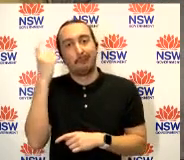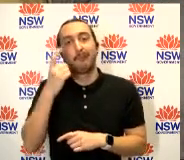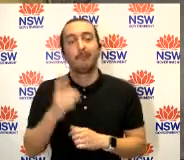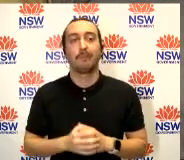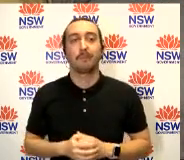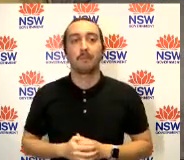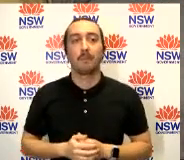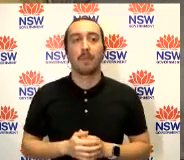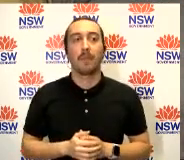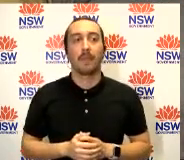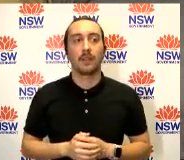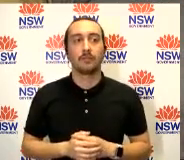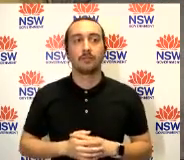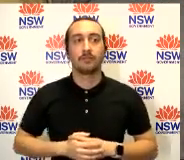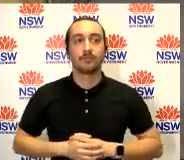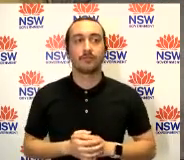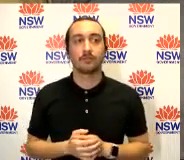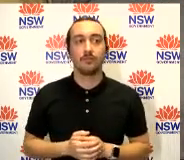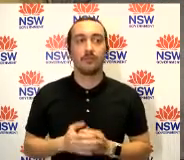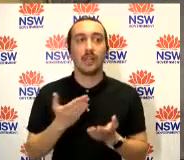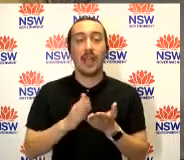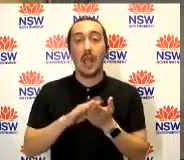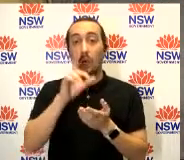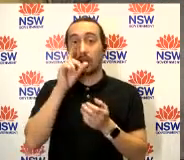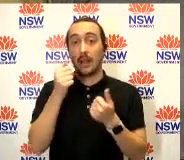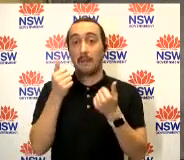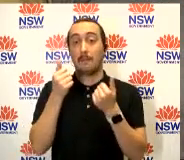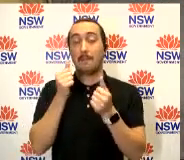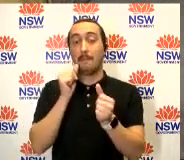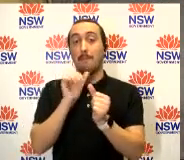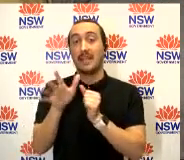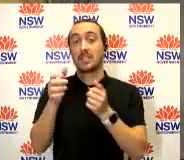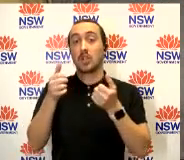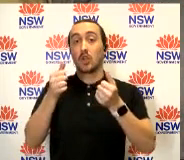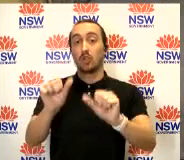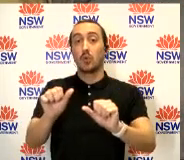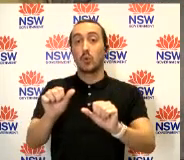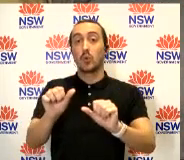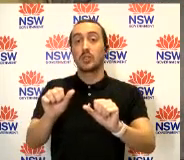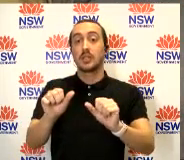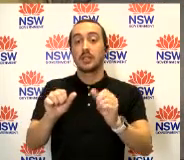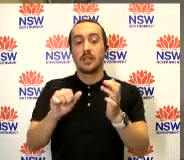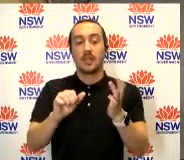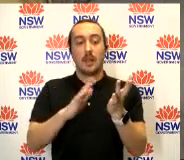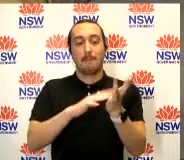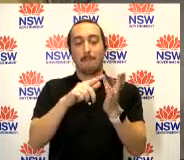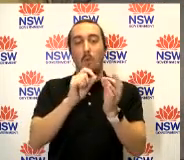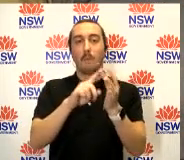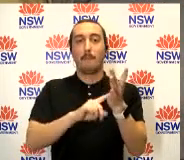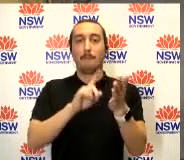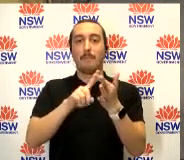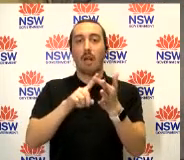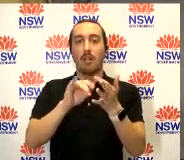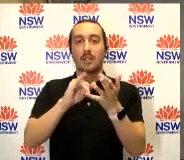scaffolds when already at height? So, for example, use of a ladder on a balcony where there's a risk of falls.